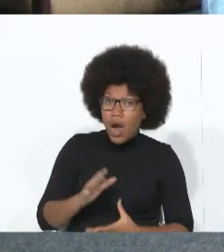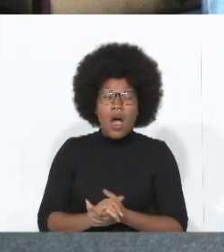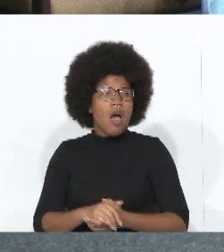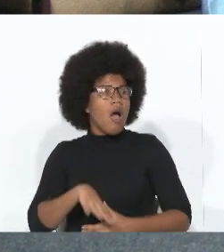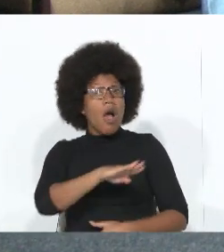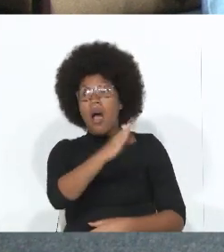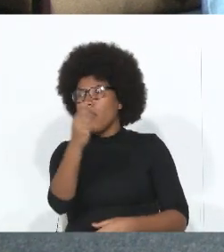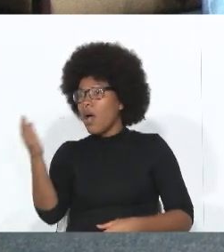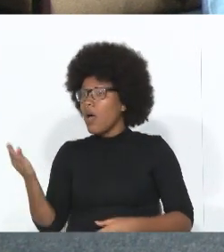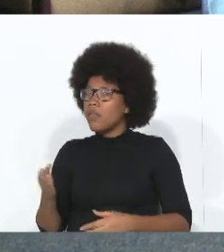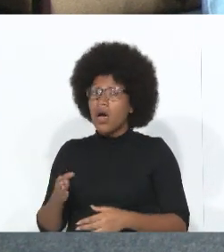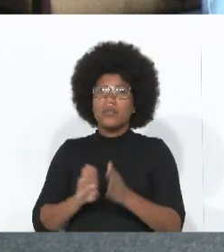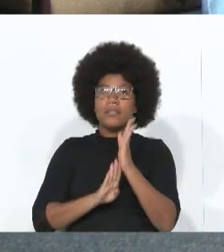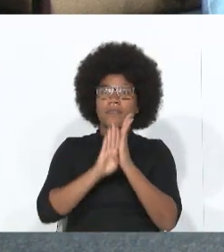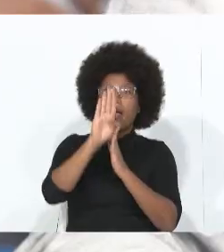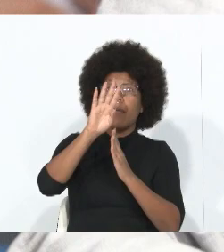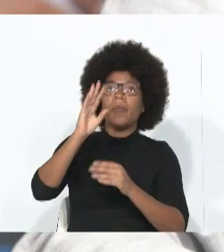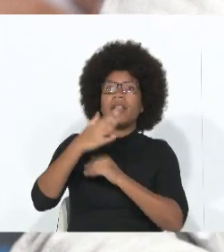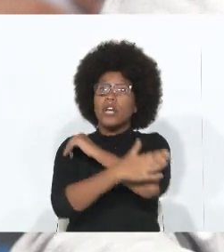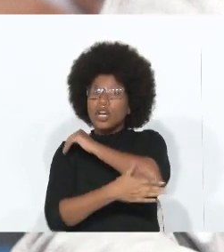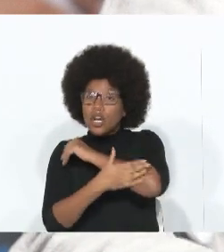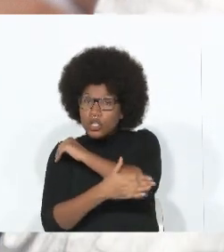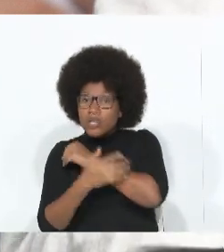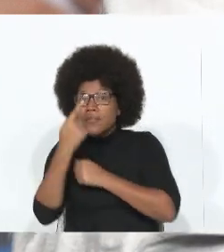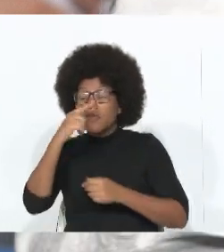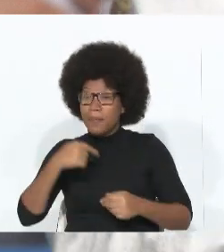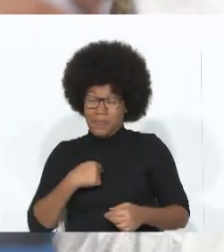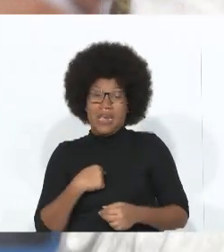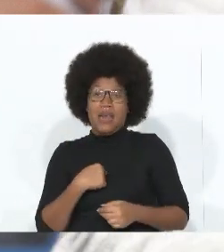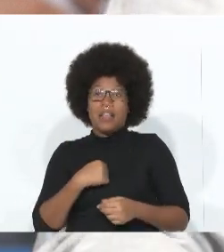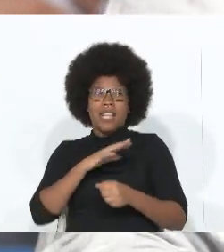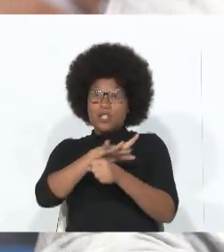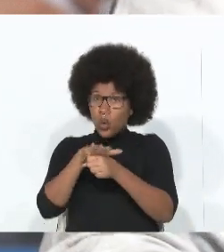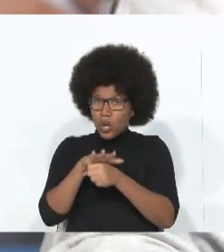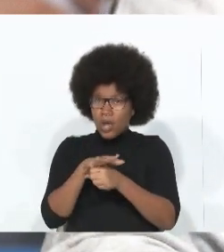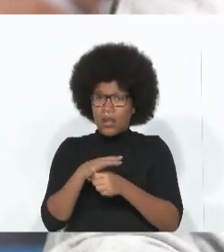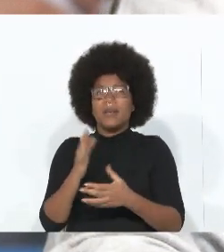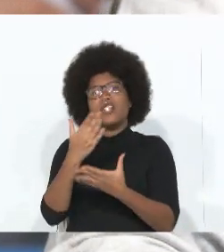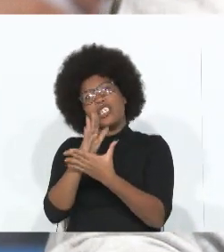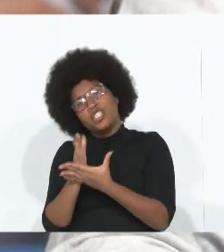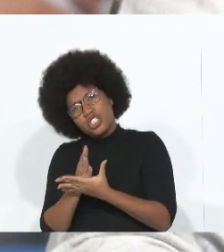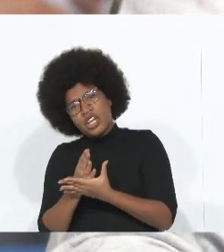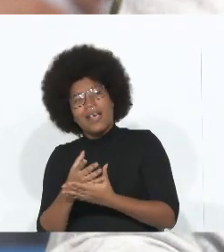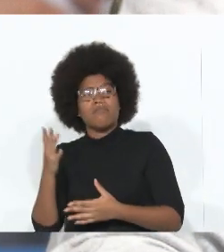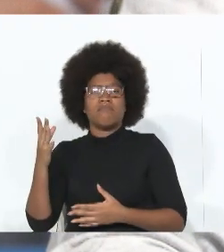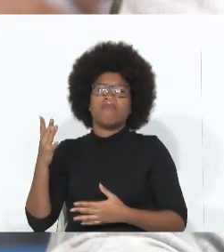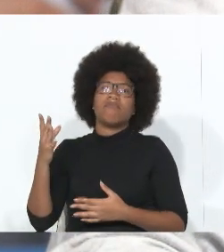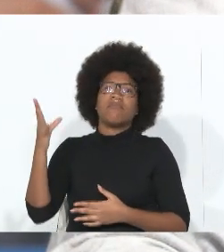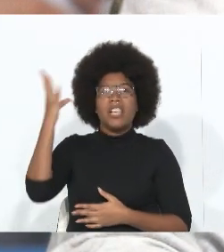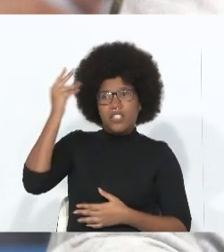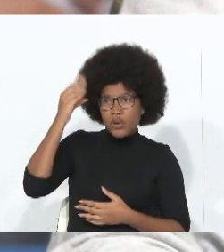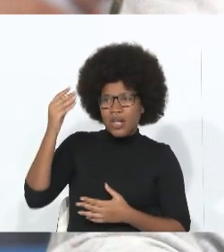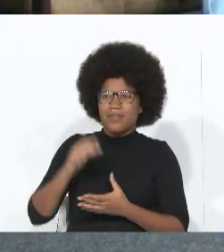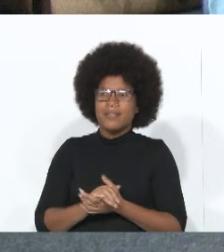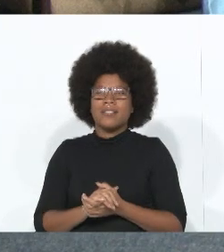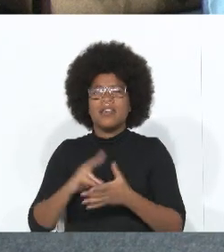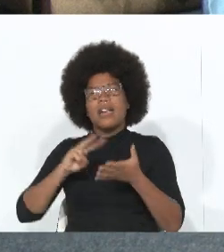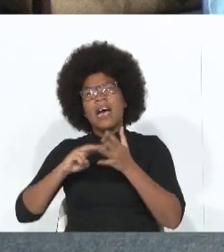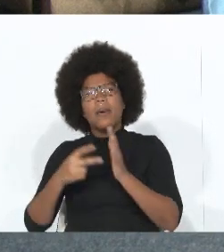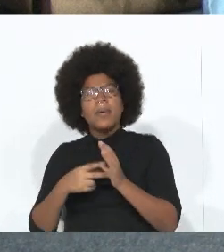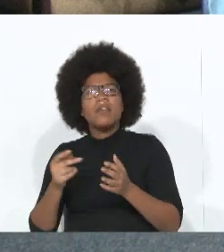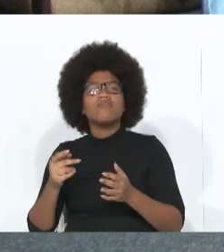other developing, as they say, parts of the world. For me, it's local because they share our experience. I mean, yeah, local is